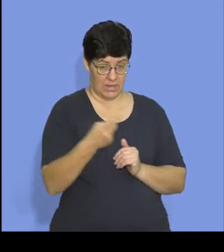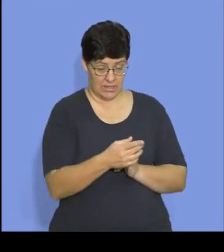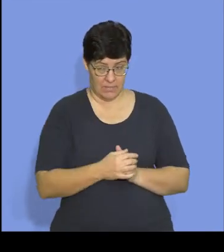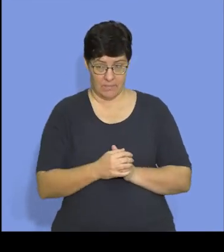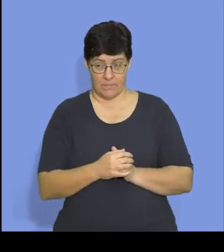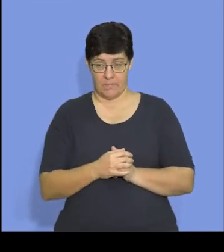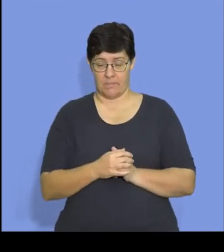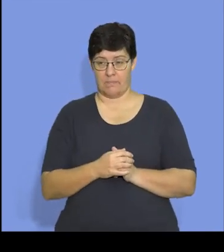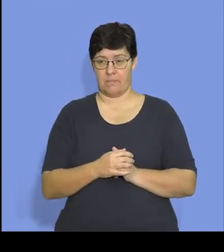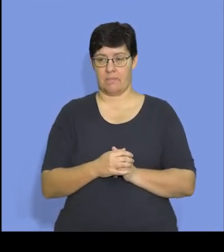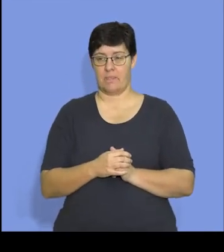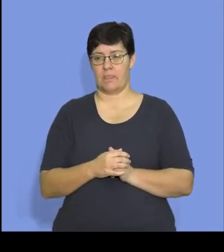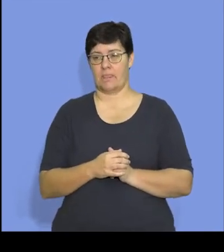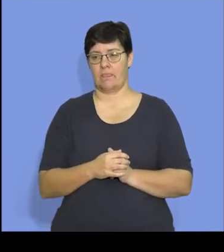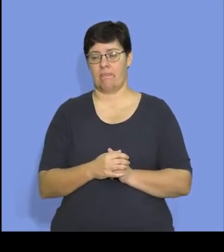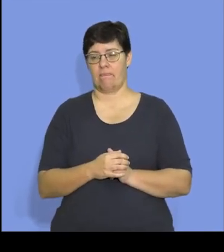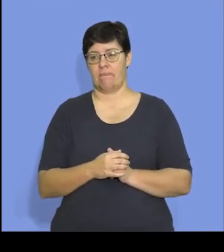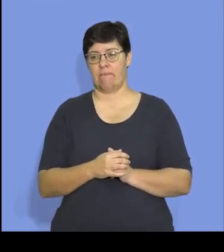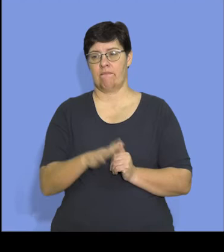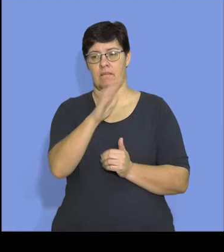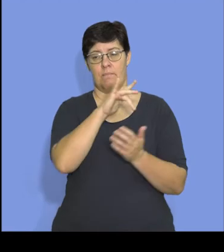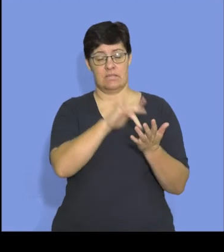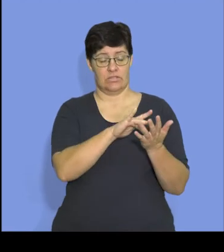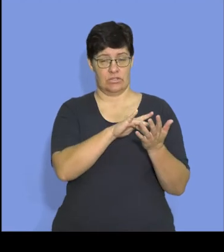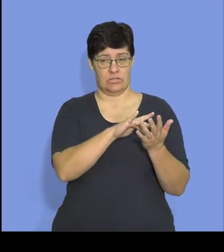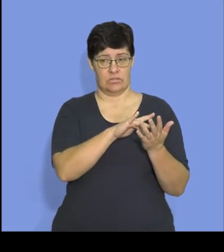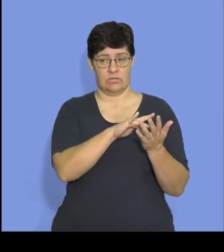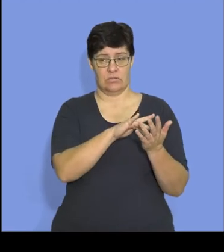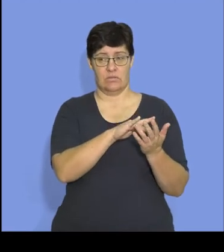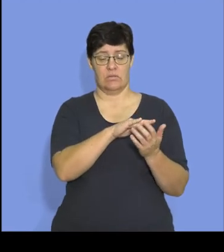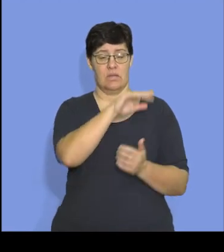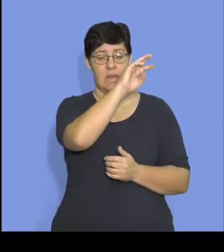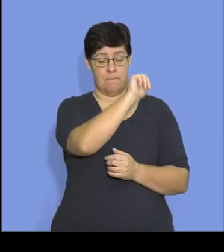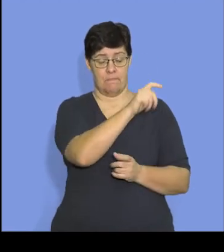Okay, it took, so this is my position time graph.